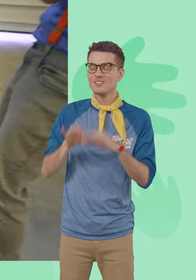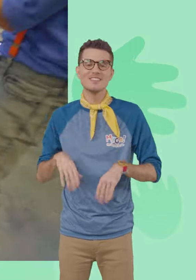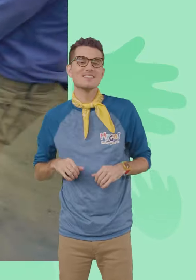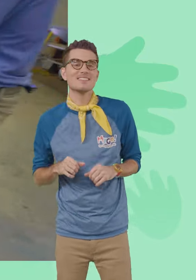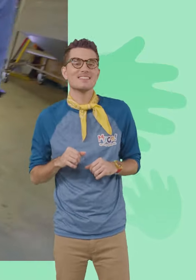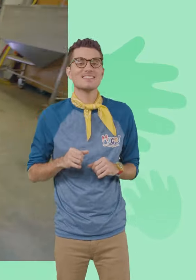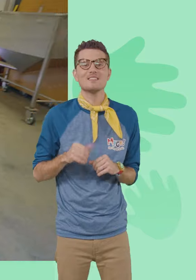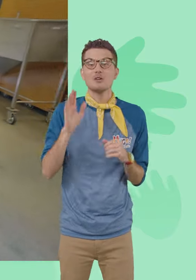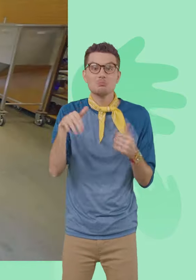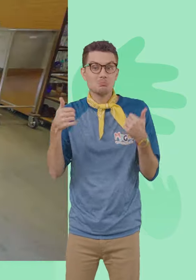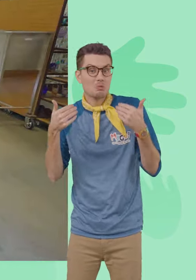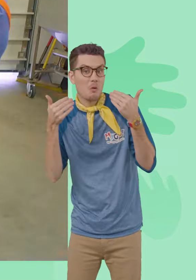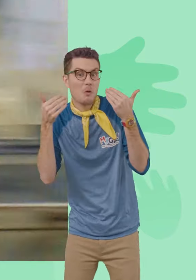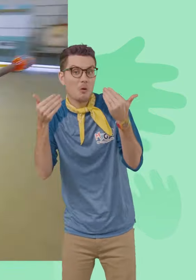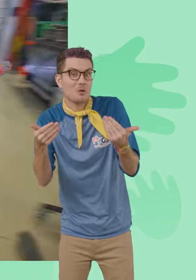There we go.